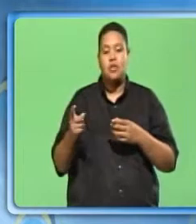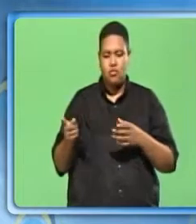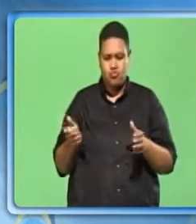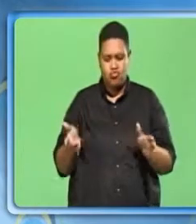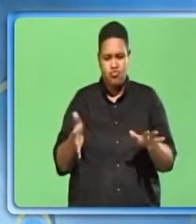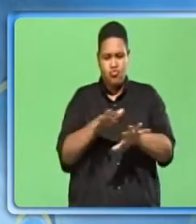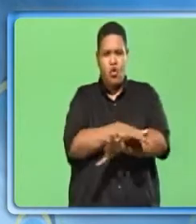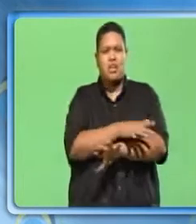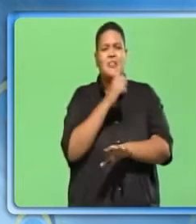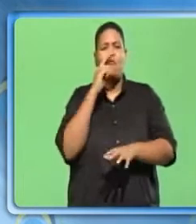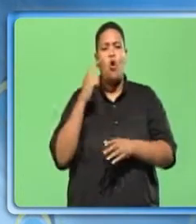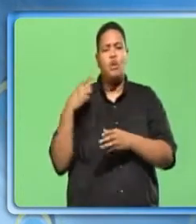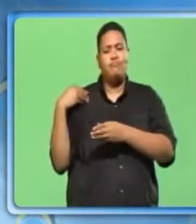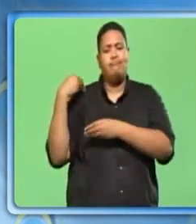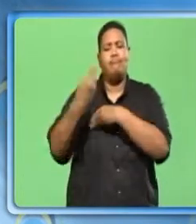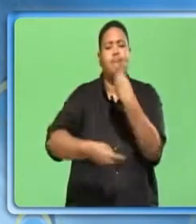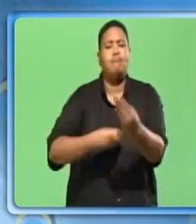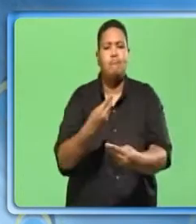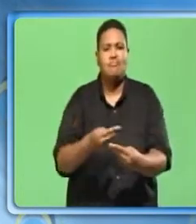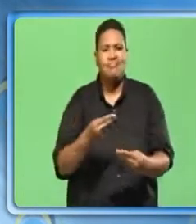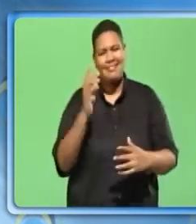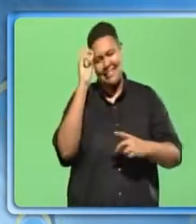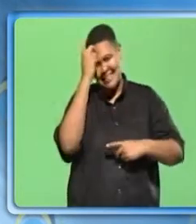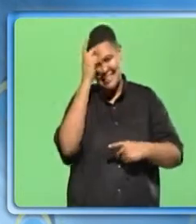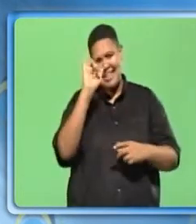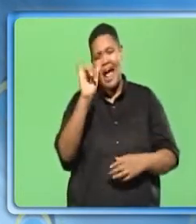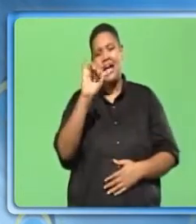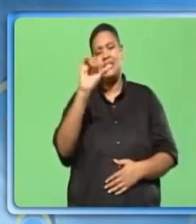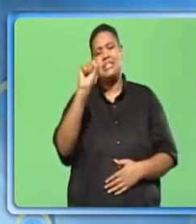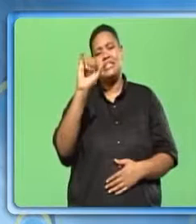disorders such as sickle cell anemia and albinism.